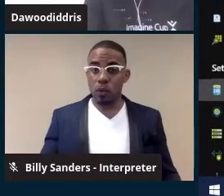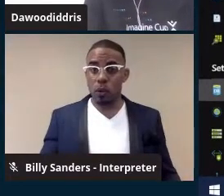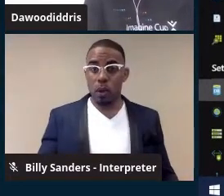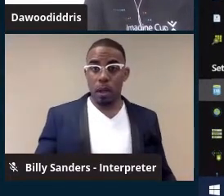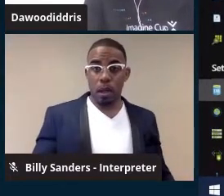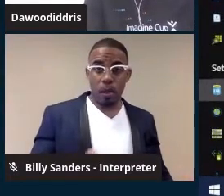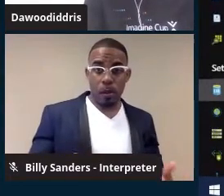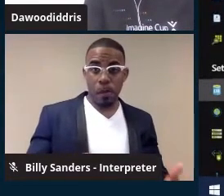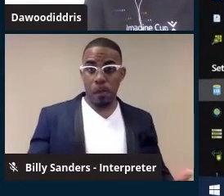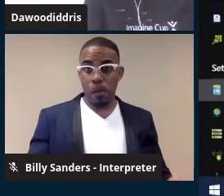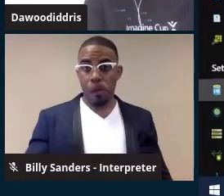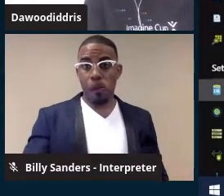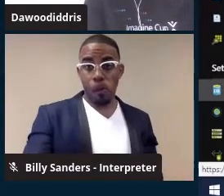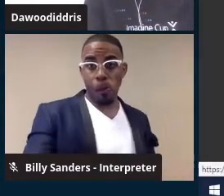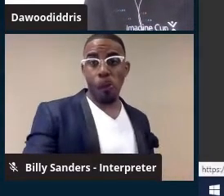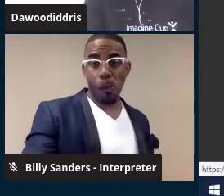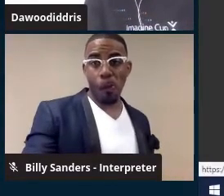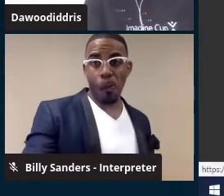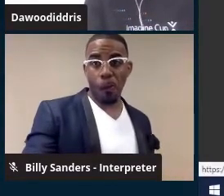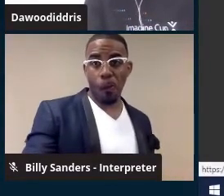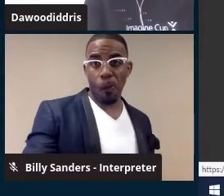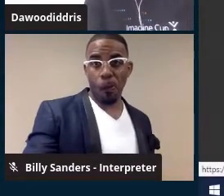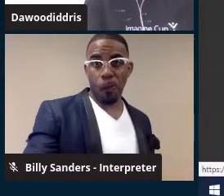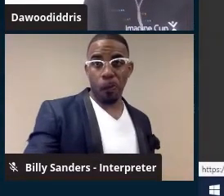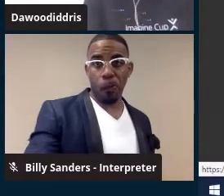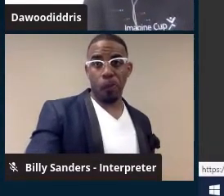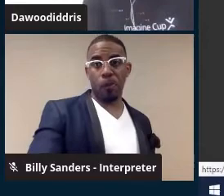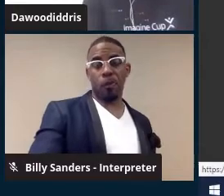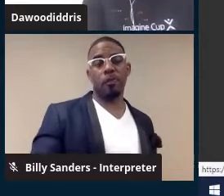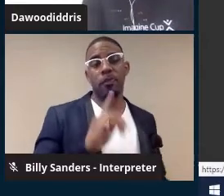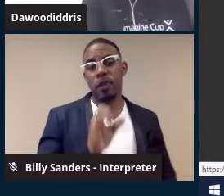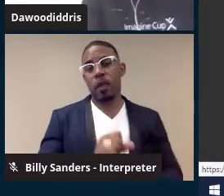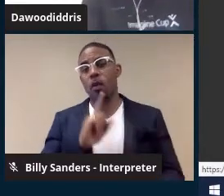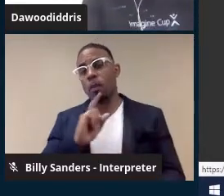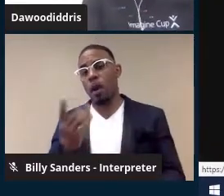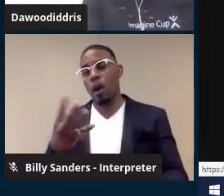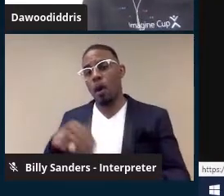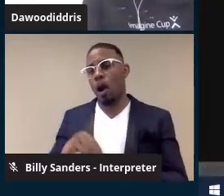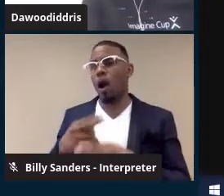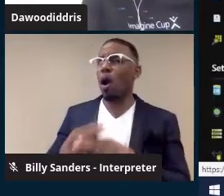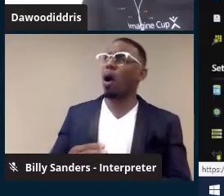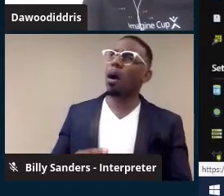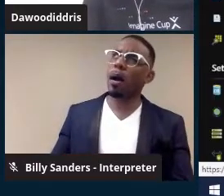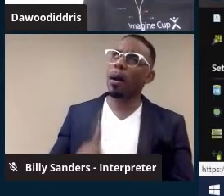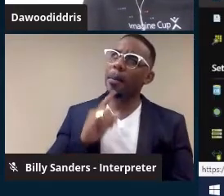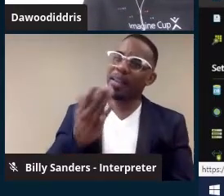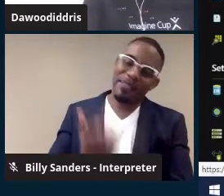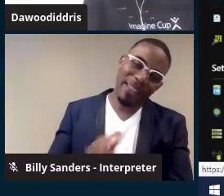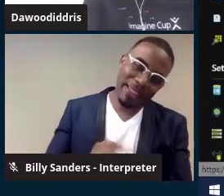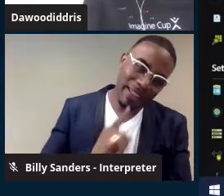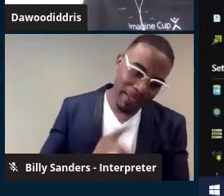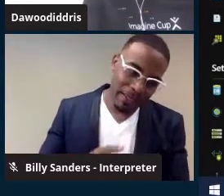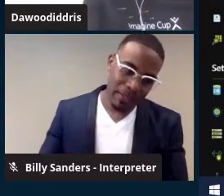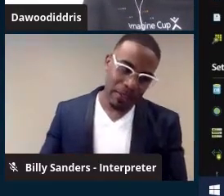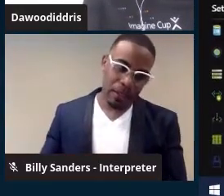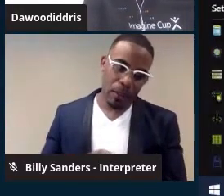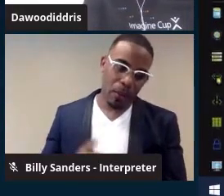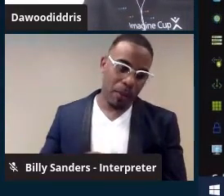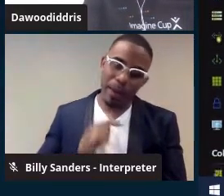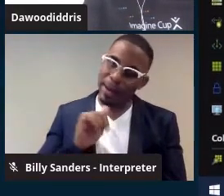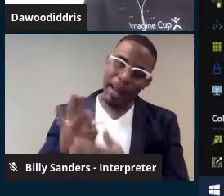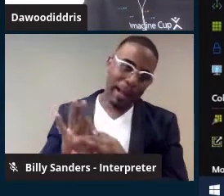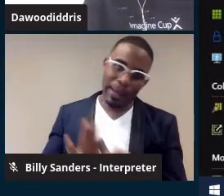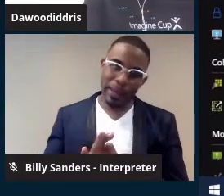that we were trying to actually hit is actually going to be called being the fact that, we are not